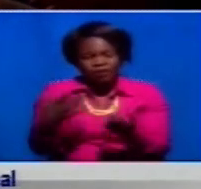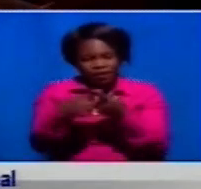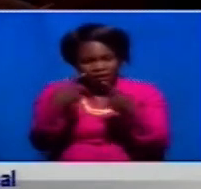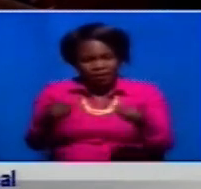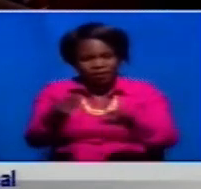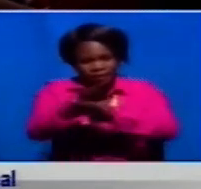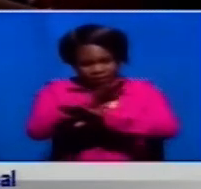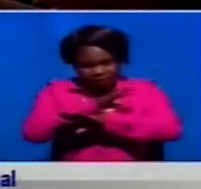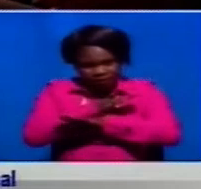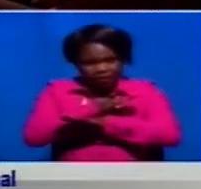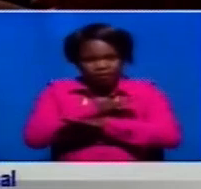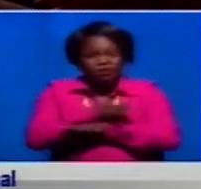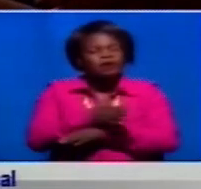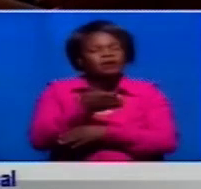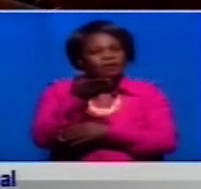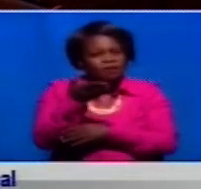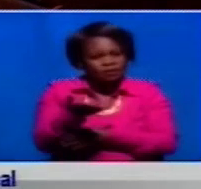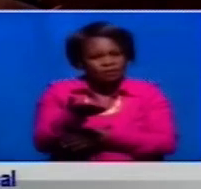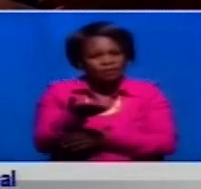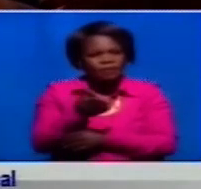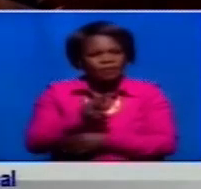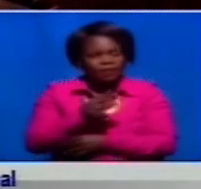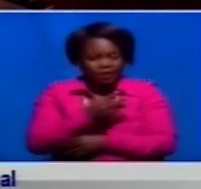Zambia, we